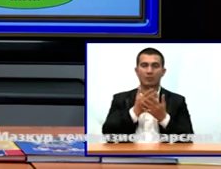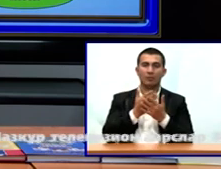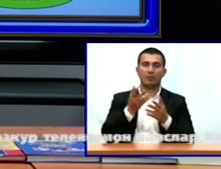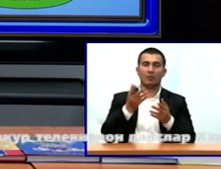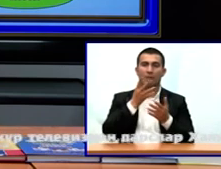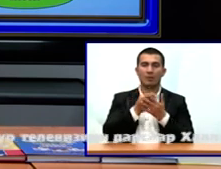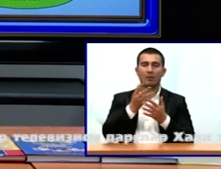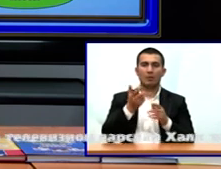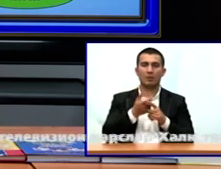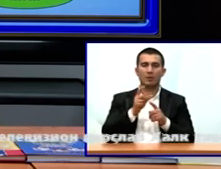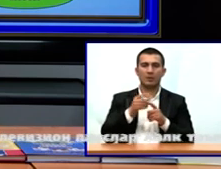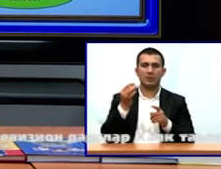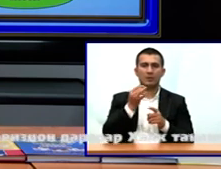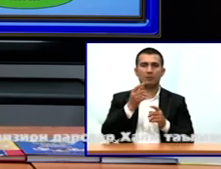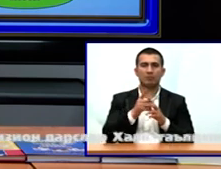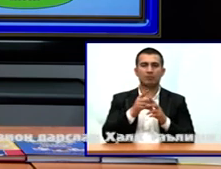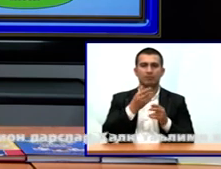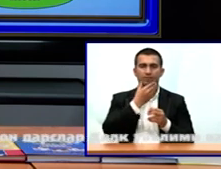hikmatli so'zimizni hosil qilamiz.